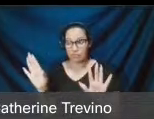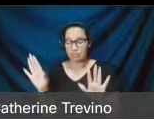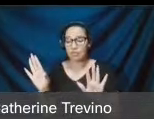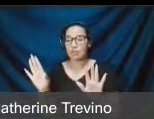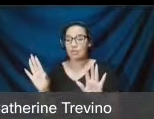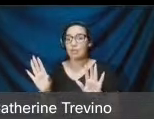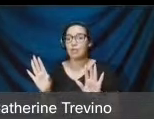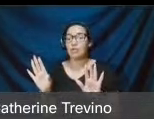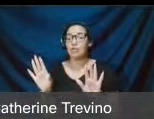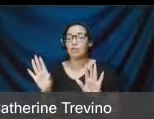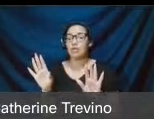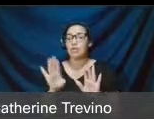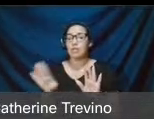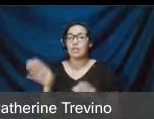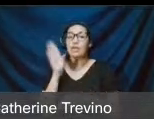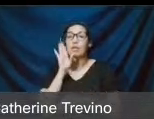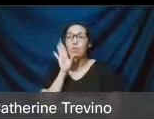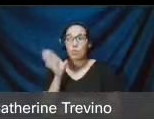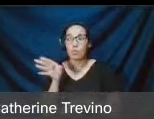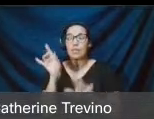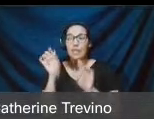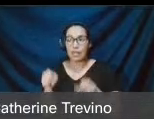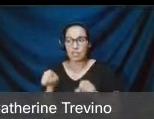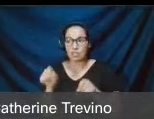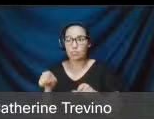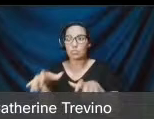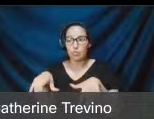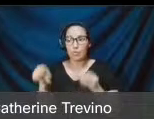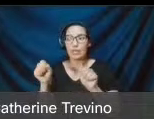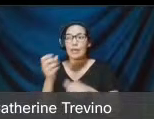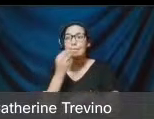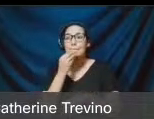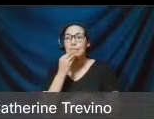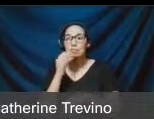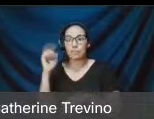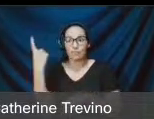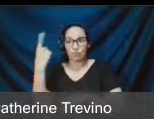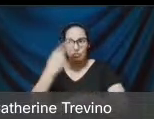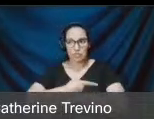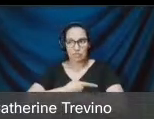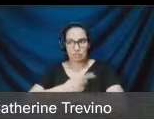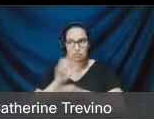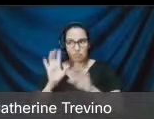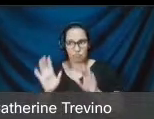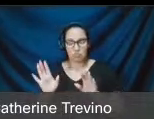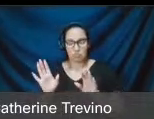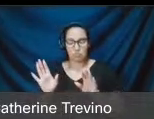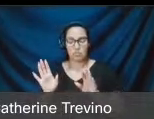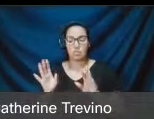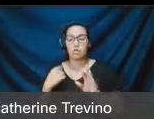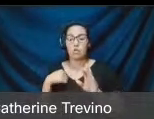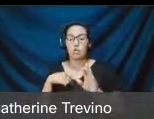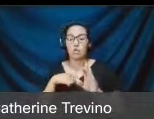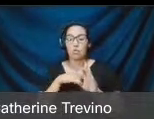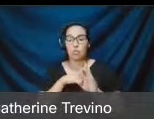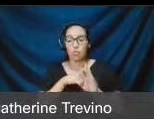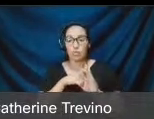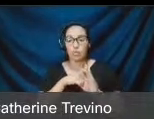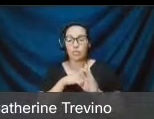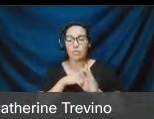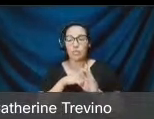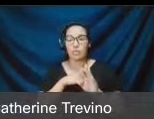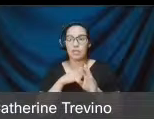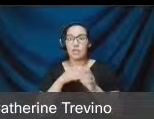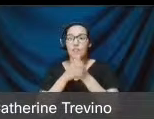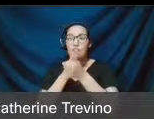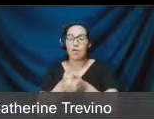they will all be eligible to pick up meals on day one. Okay. Okay. We go off their prior year